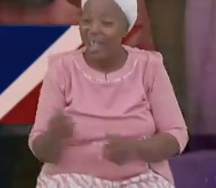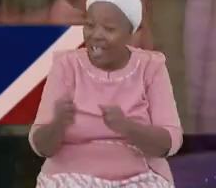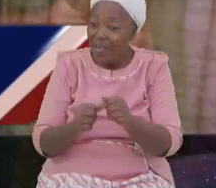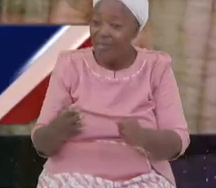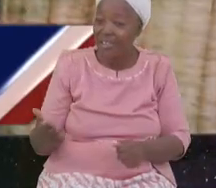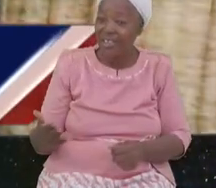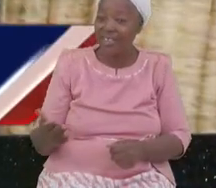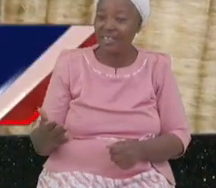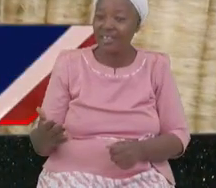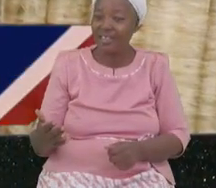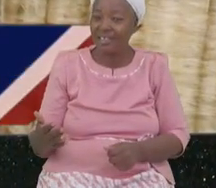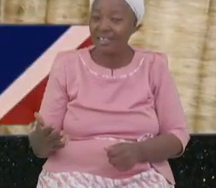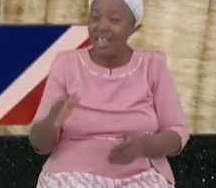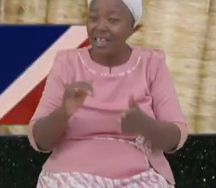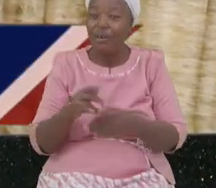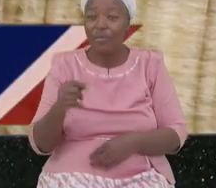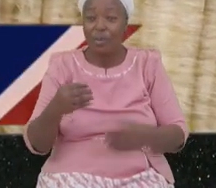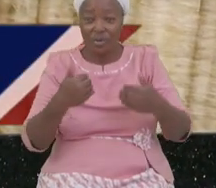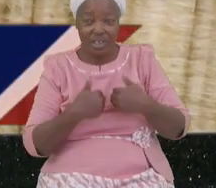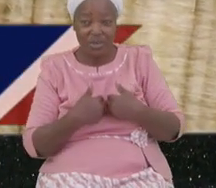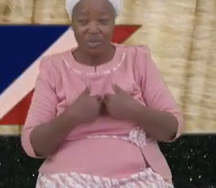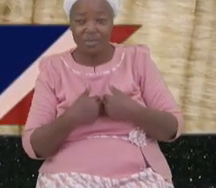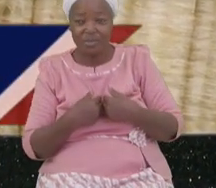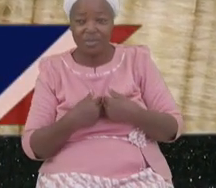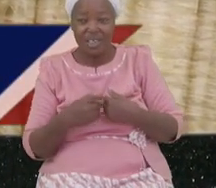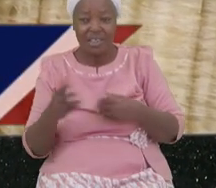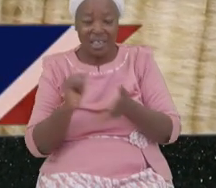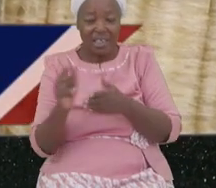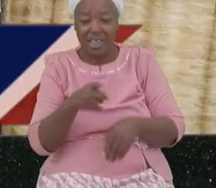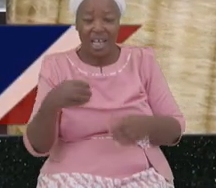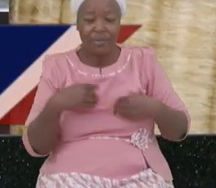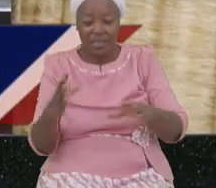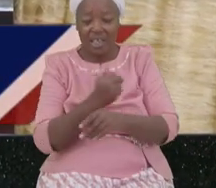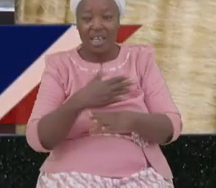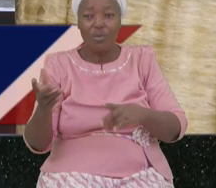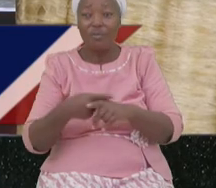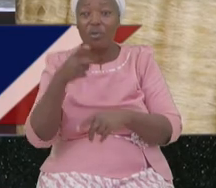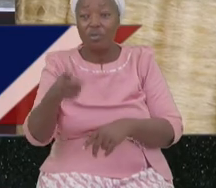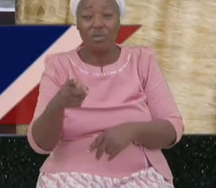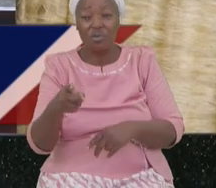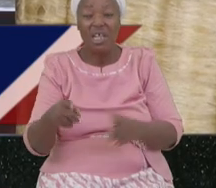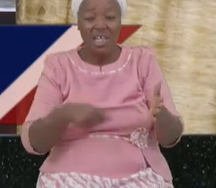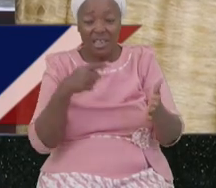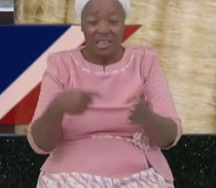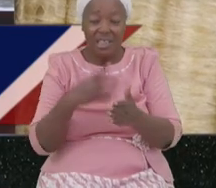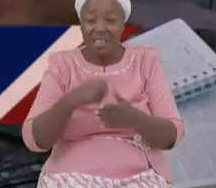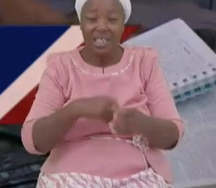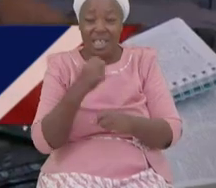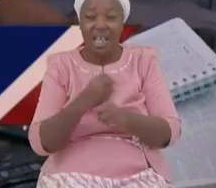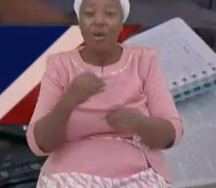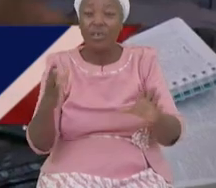Everything of your possession they have taken away from you. This is the year of possession.